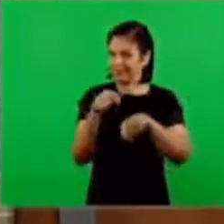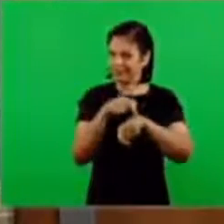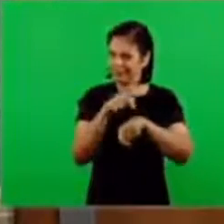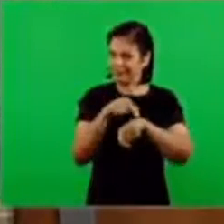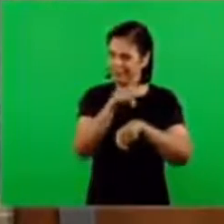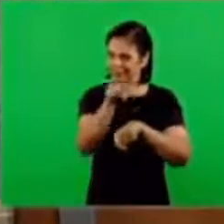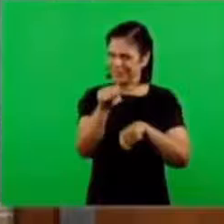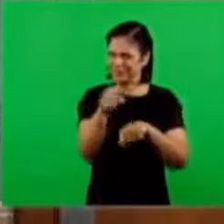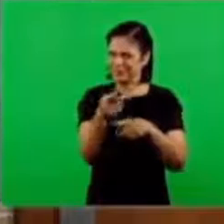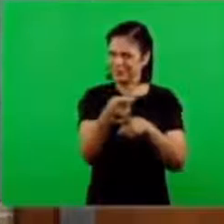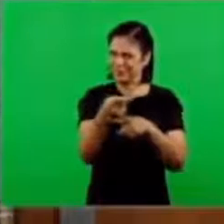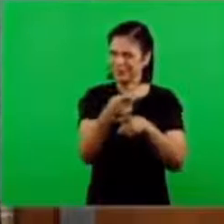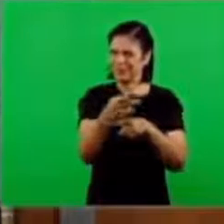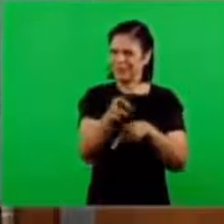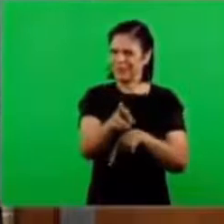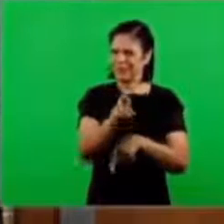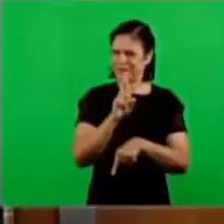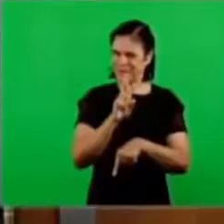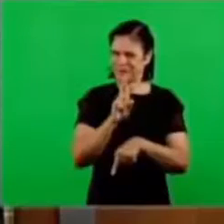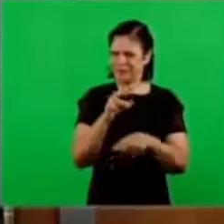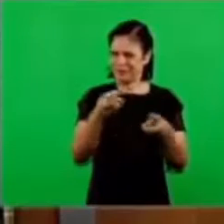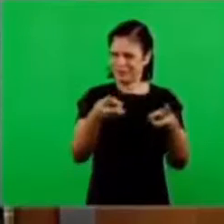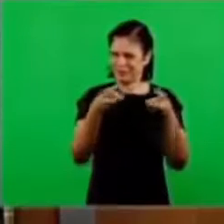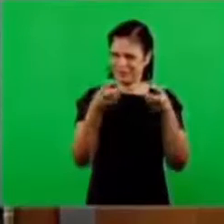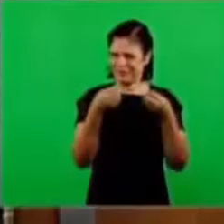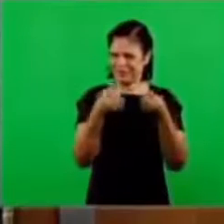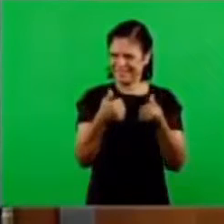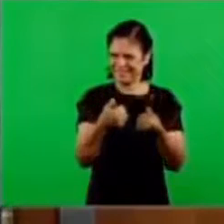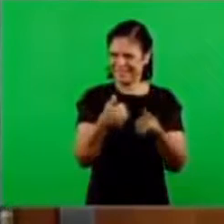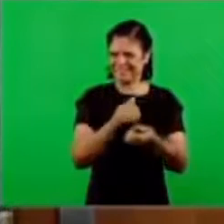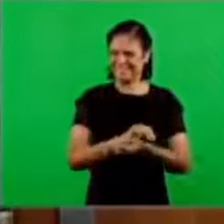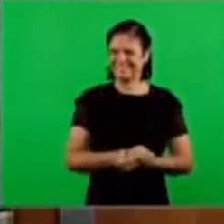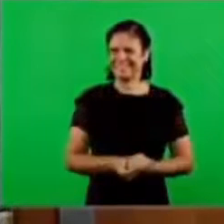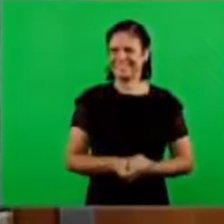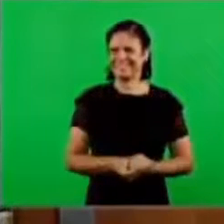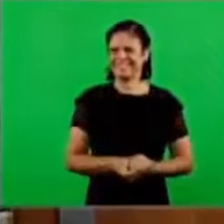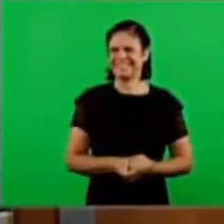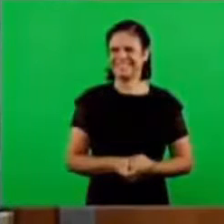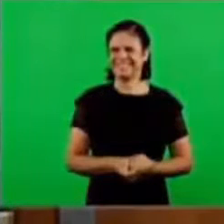Amen. So let me just give a little pause to the brethren so that